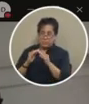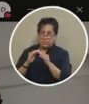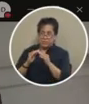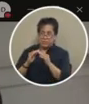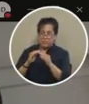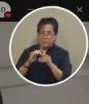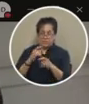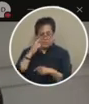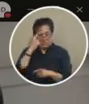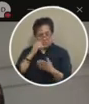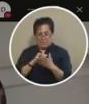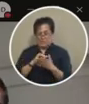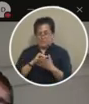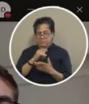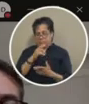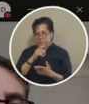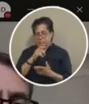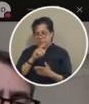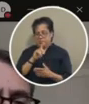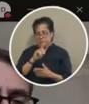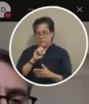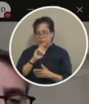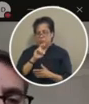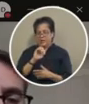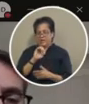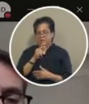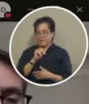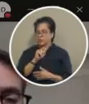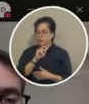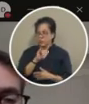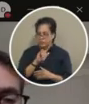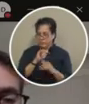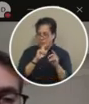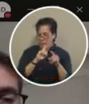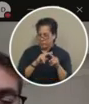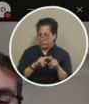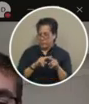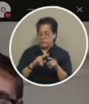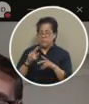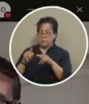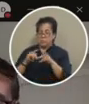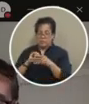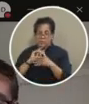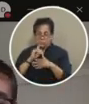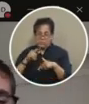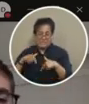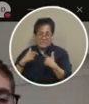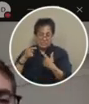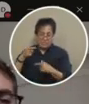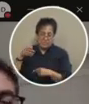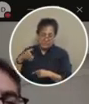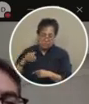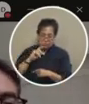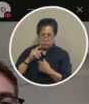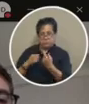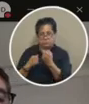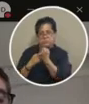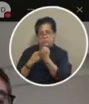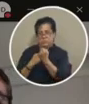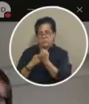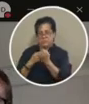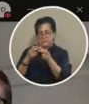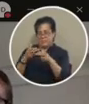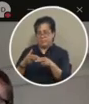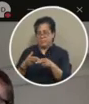a degrading and derogatory term, which I absolutely disagree with. For people who actually live in the Lower Valley are in support of this